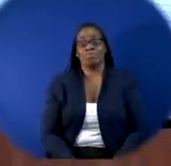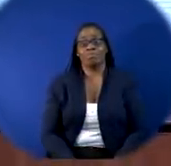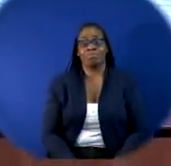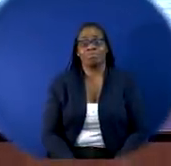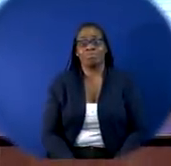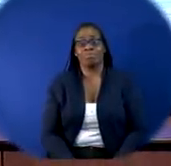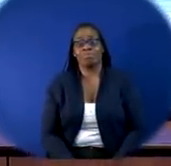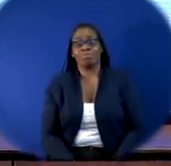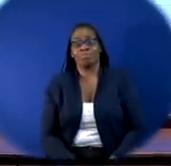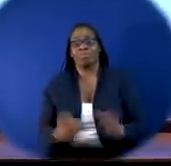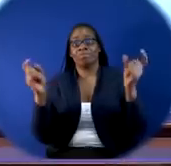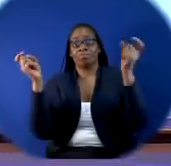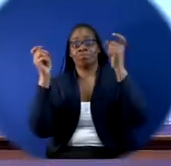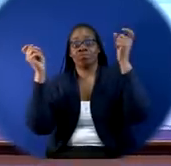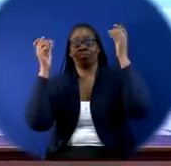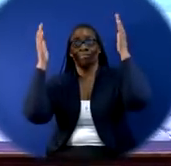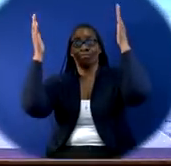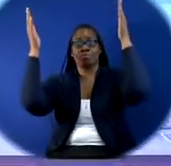Hallelujah.